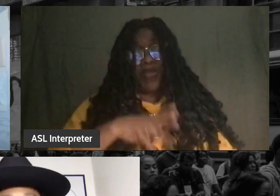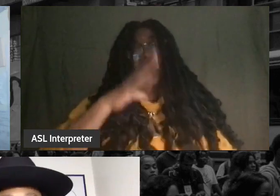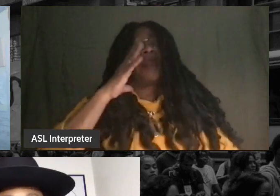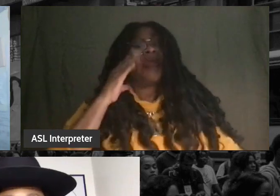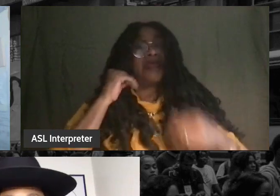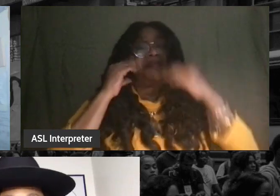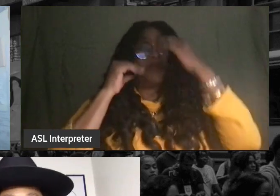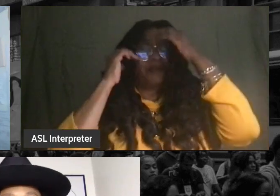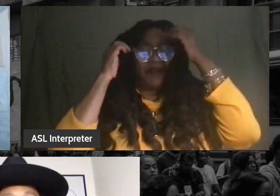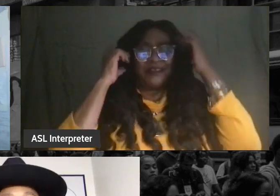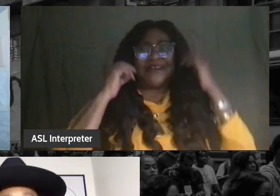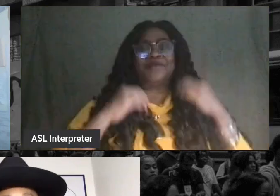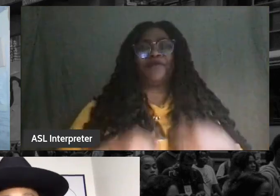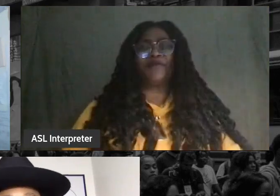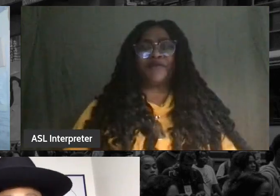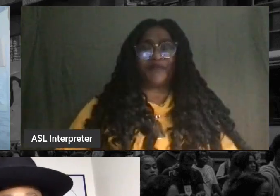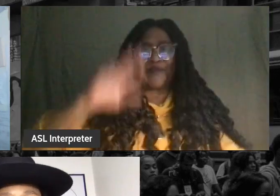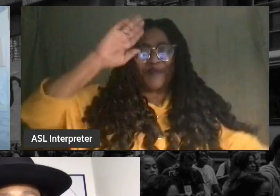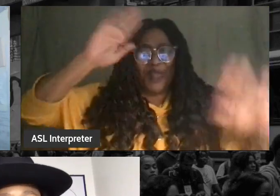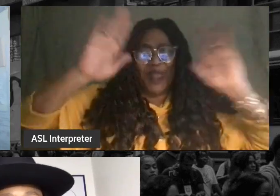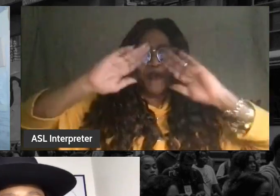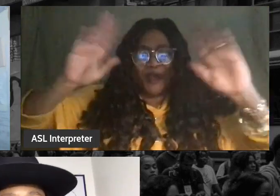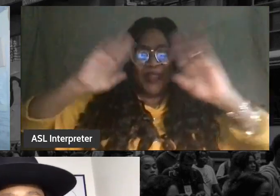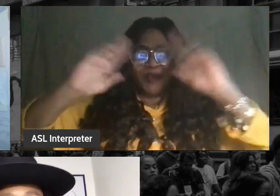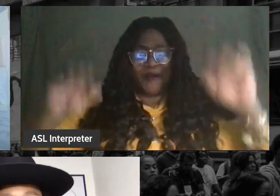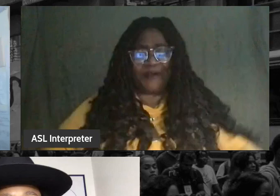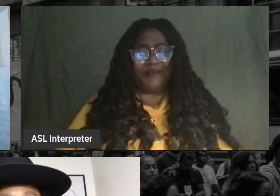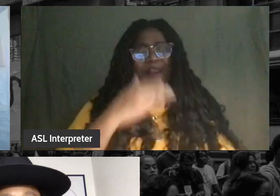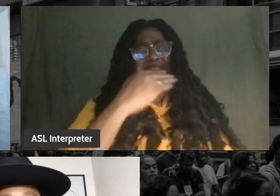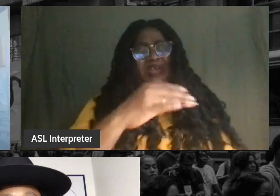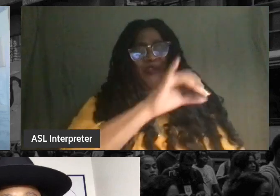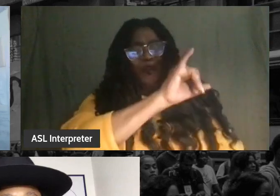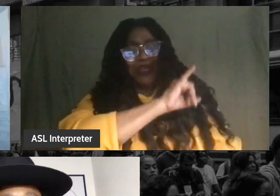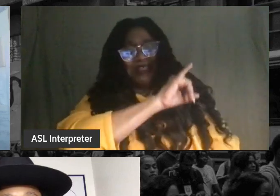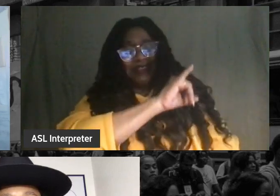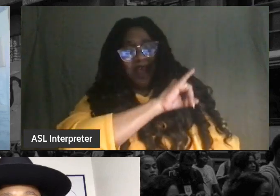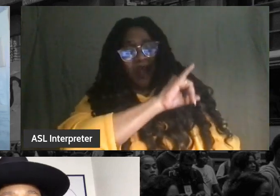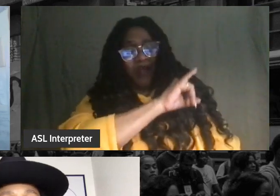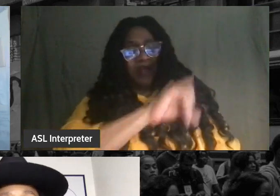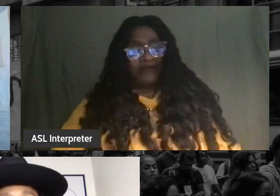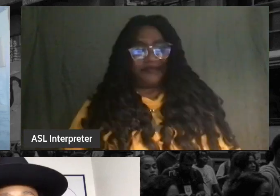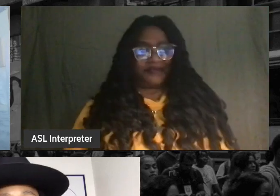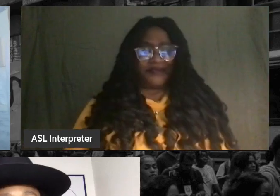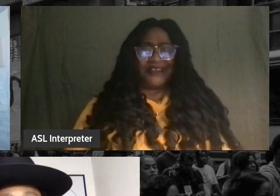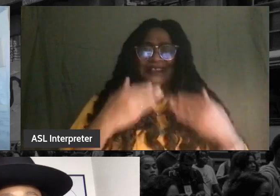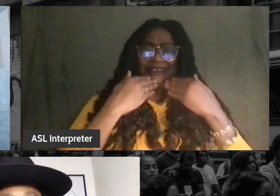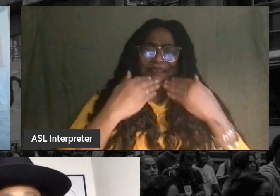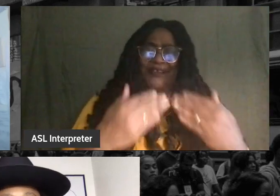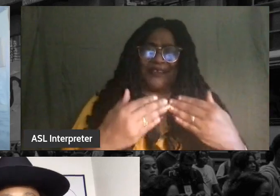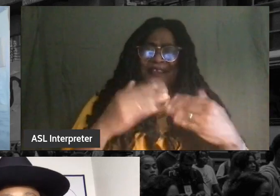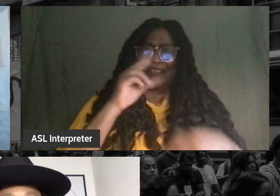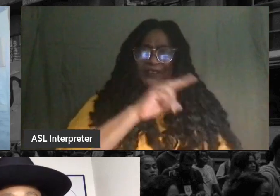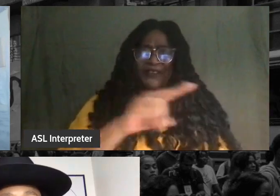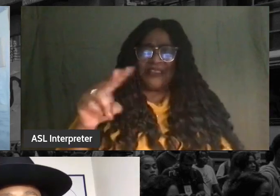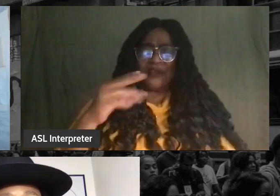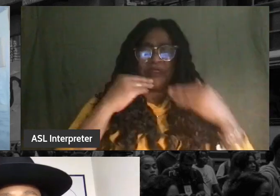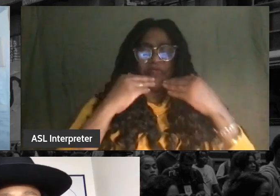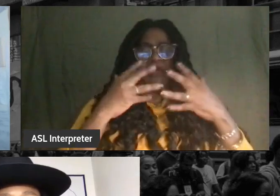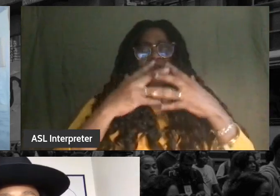Hello, hello. Hi, I see Sarah. It's lovely to see you. Lovely to see you. Thank you for having